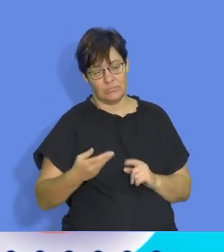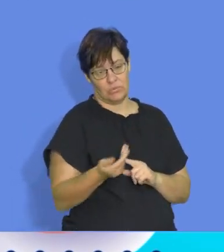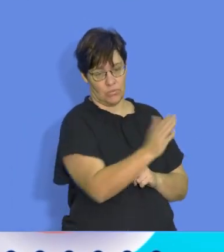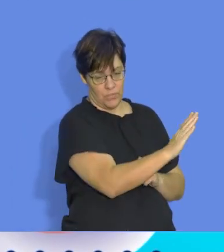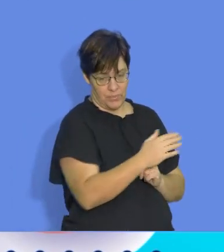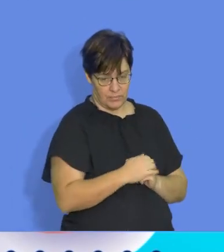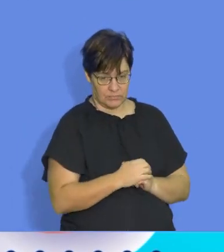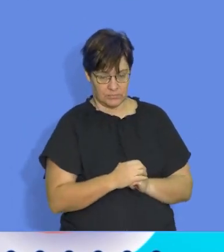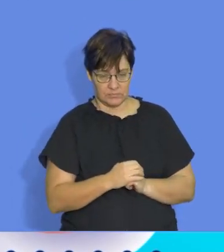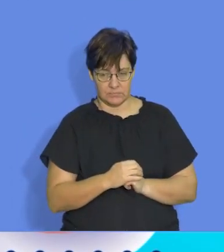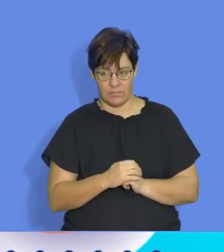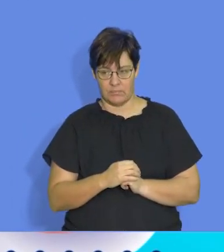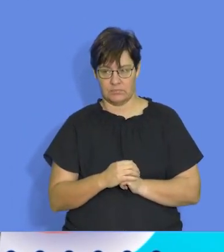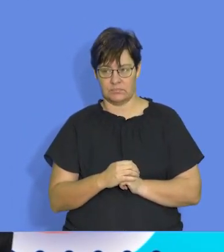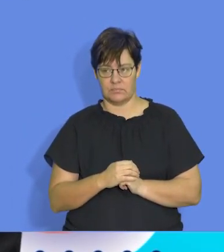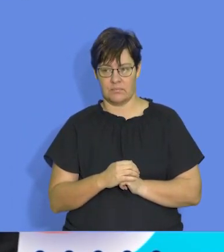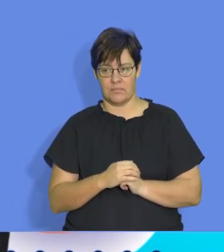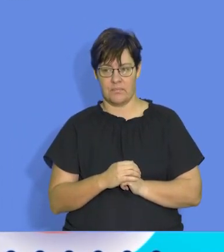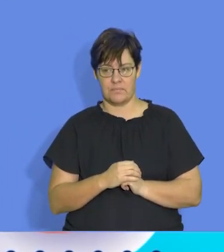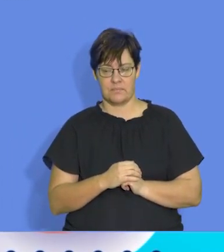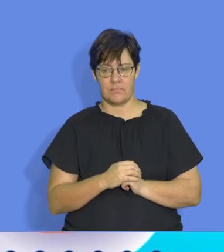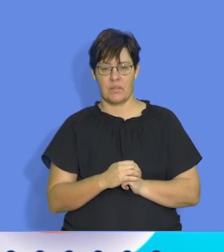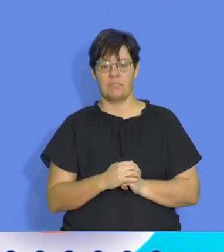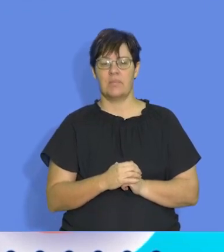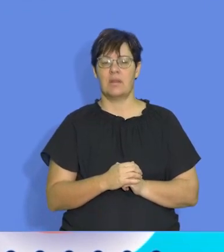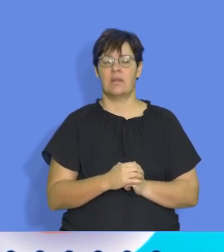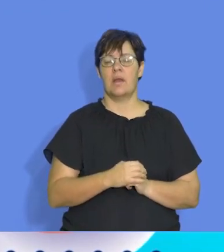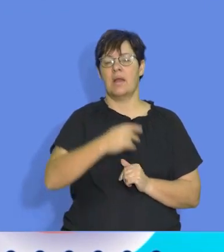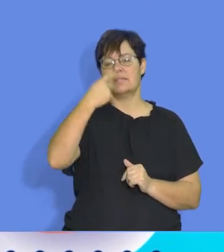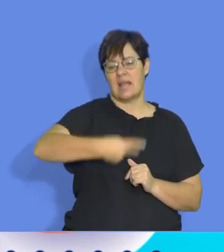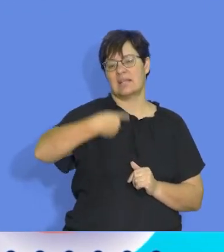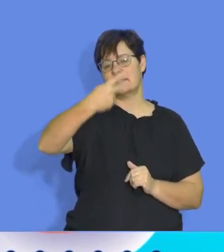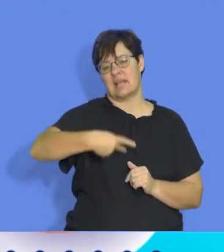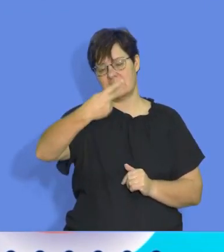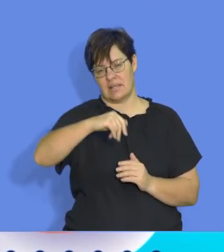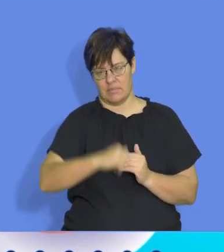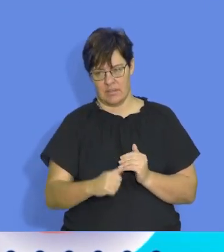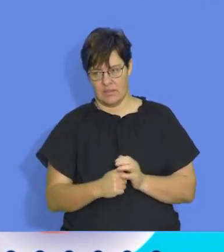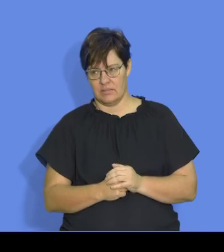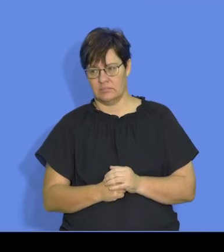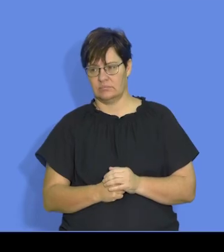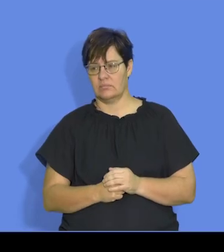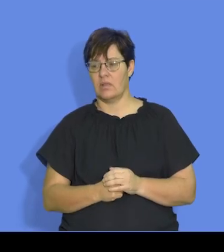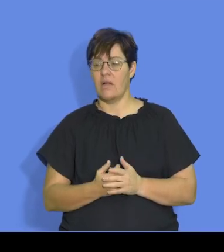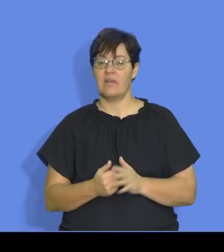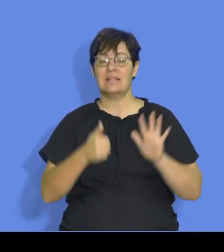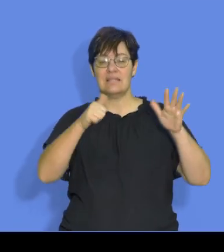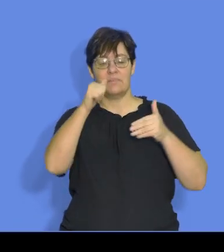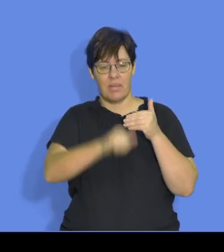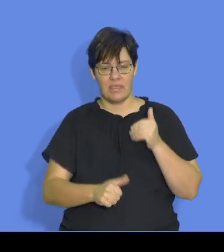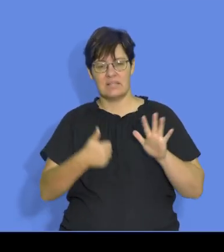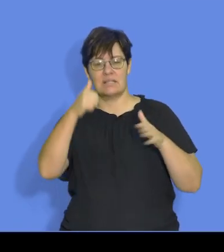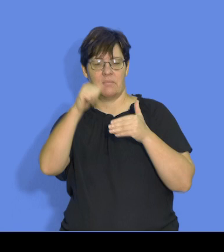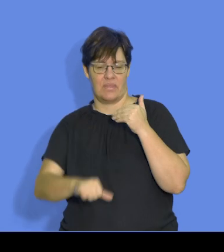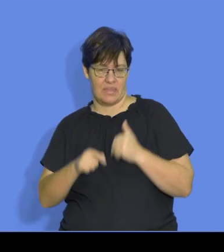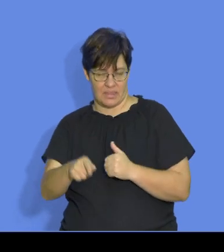here is your bi-monthly or your every second month return. Then you get a 6-monthly return,